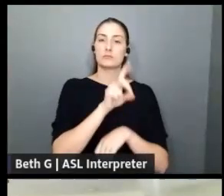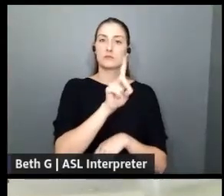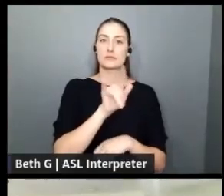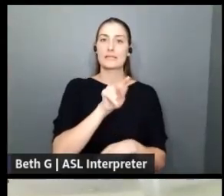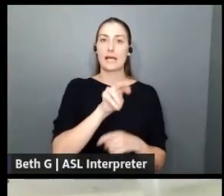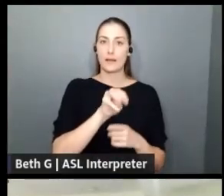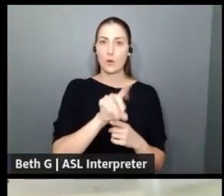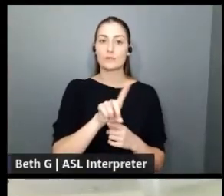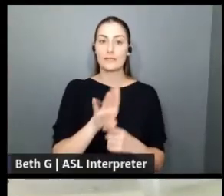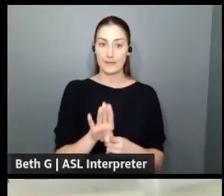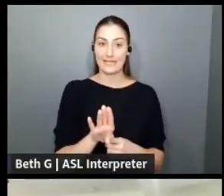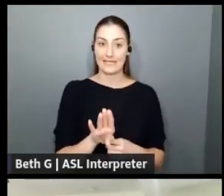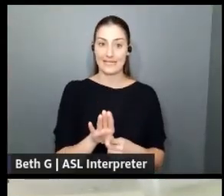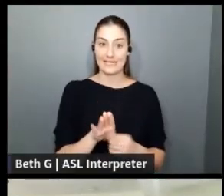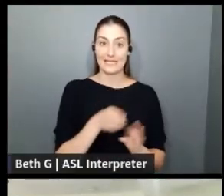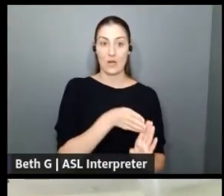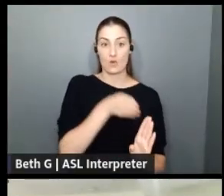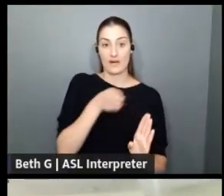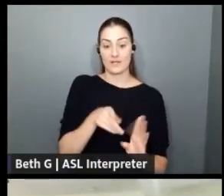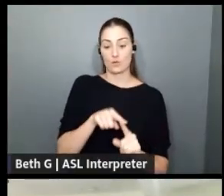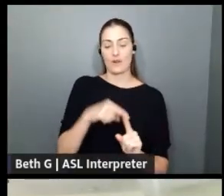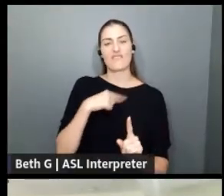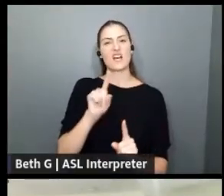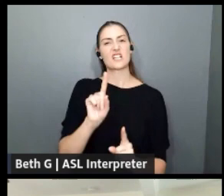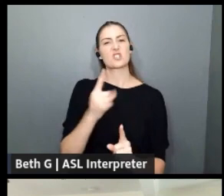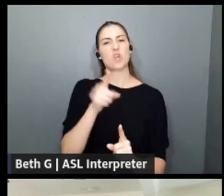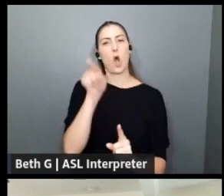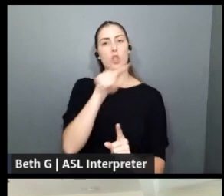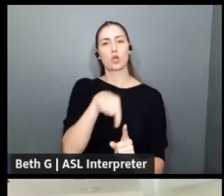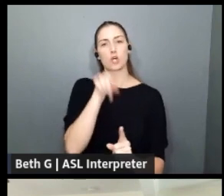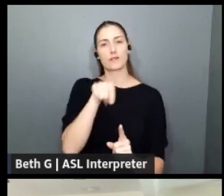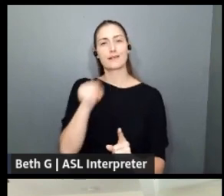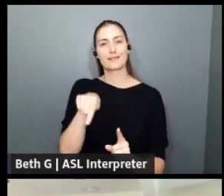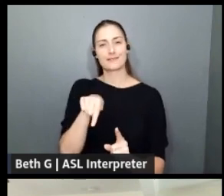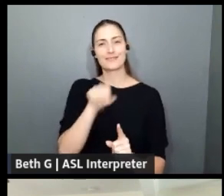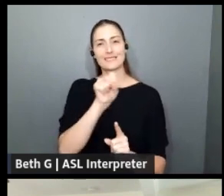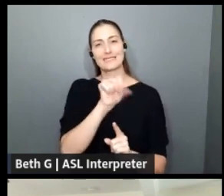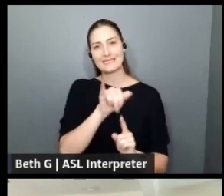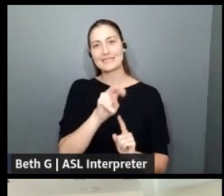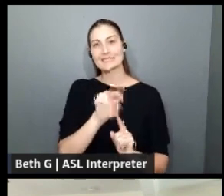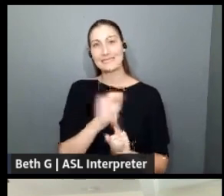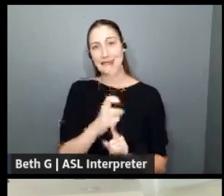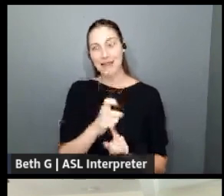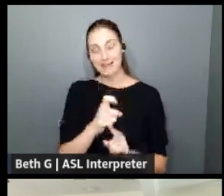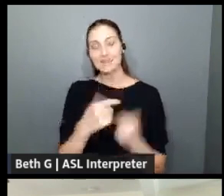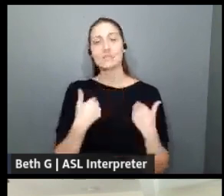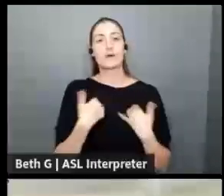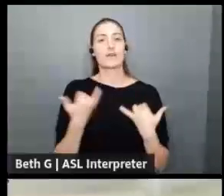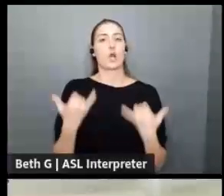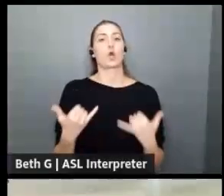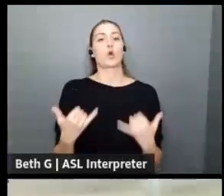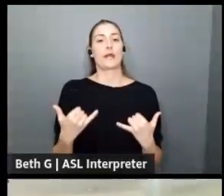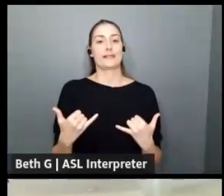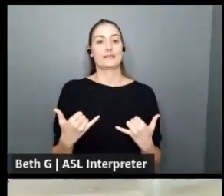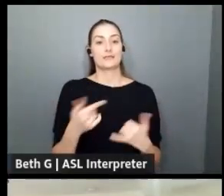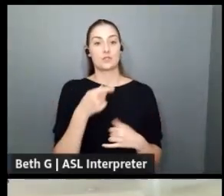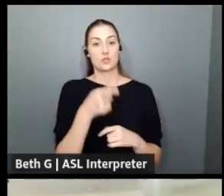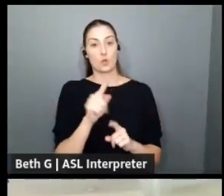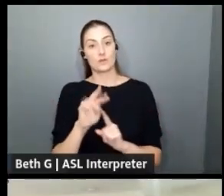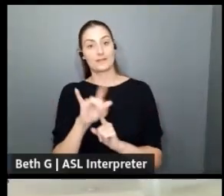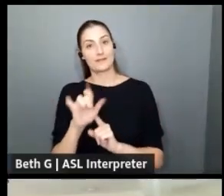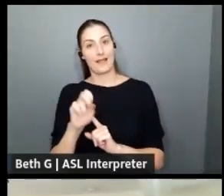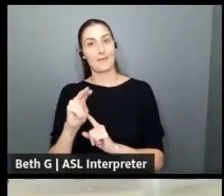here we've used this $sign notation syntax to be able to get the current element. So this is the table name is once again